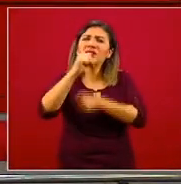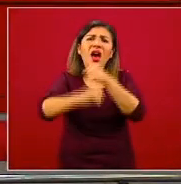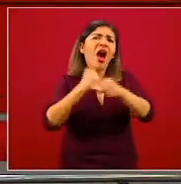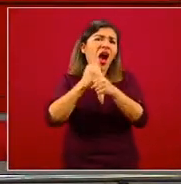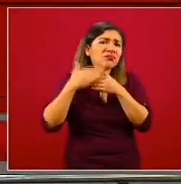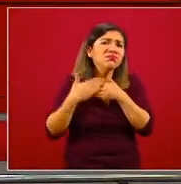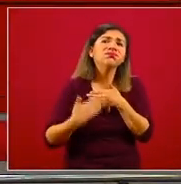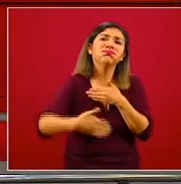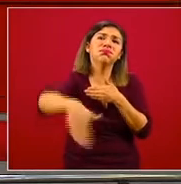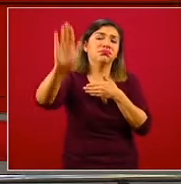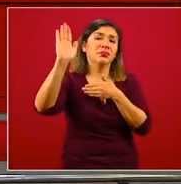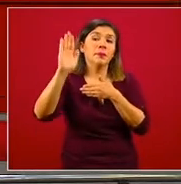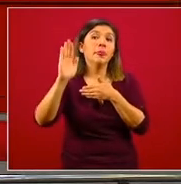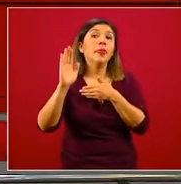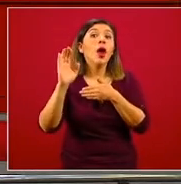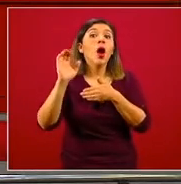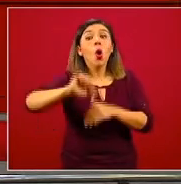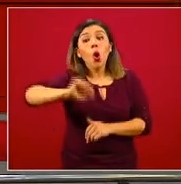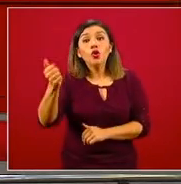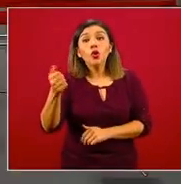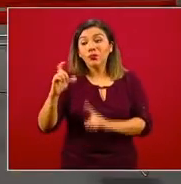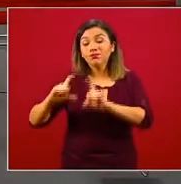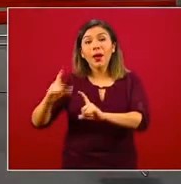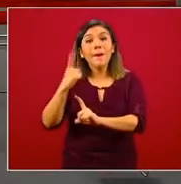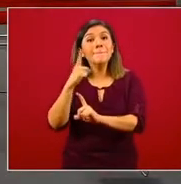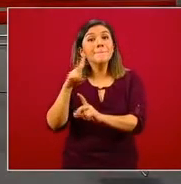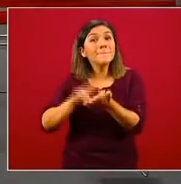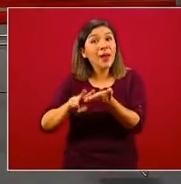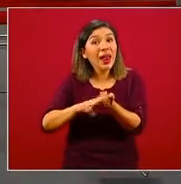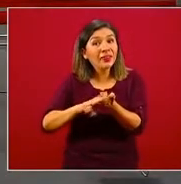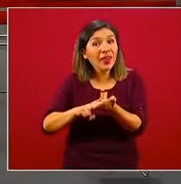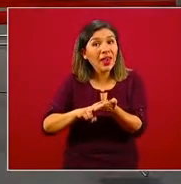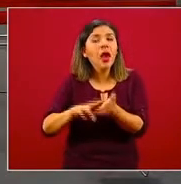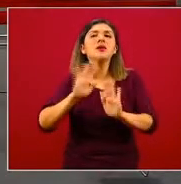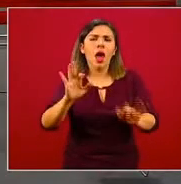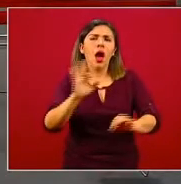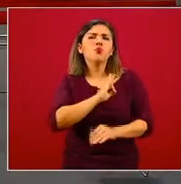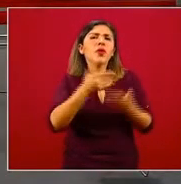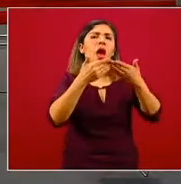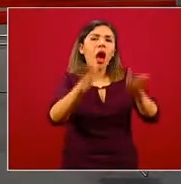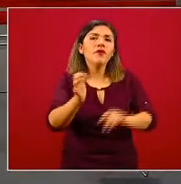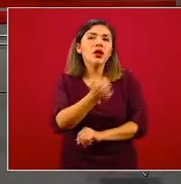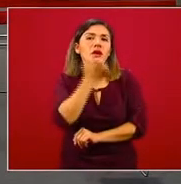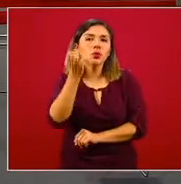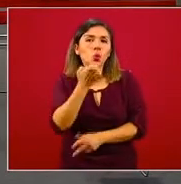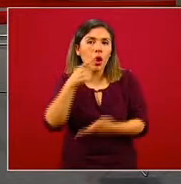measures will remain for years. And once we reach the green